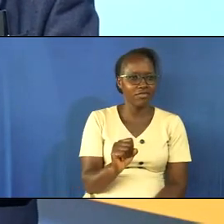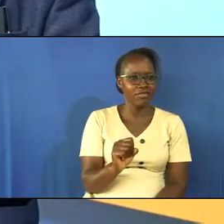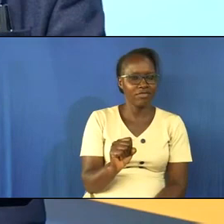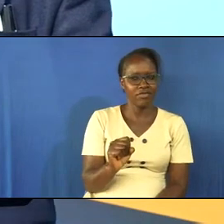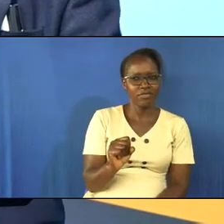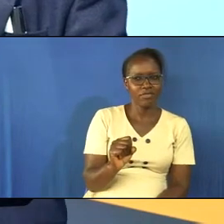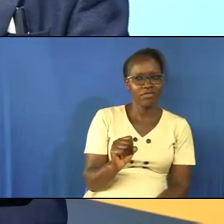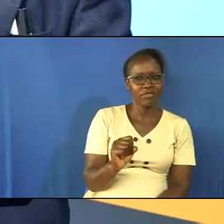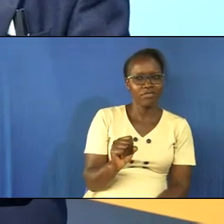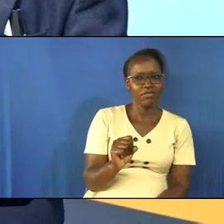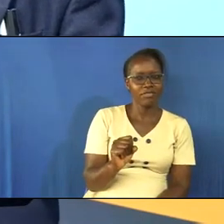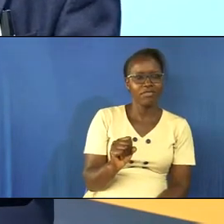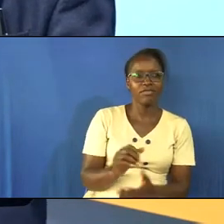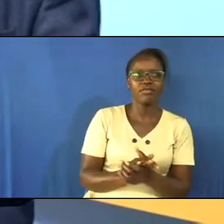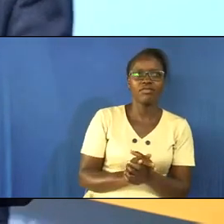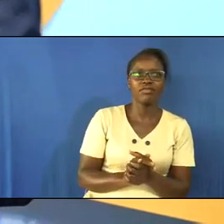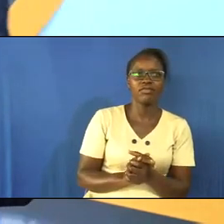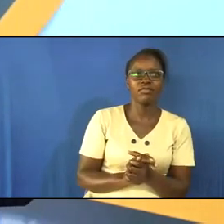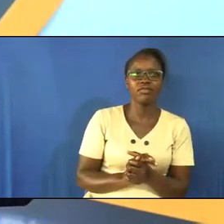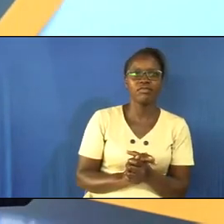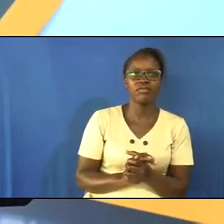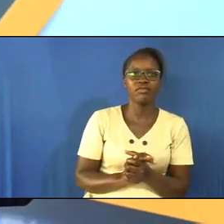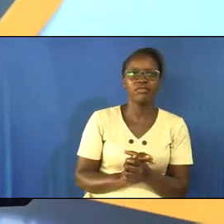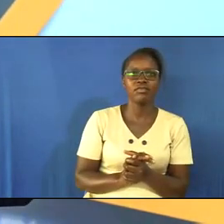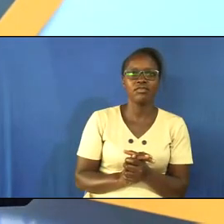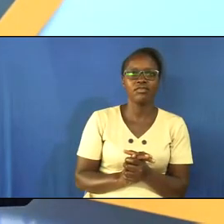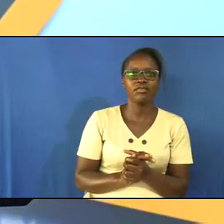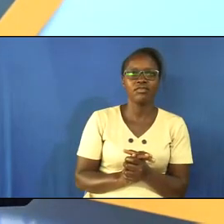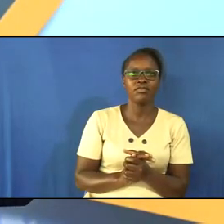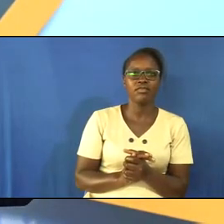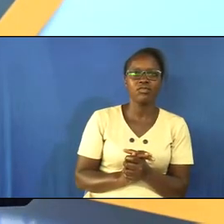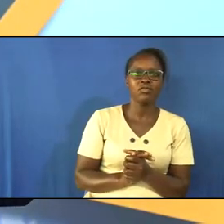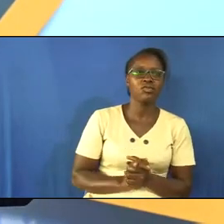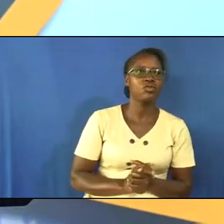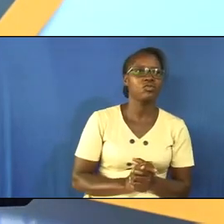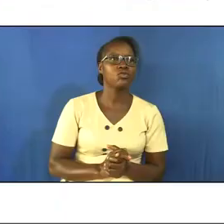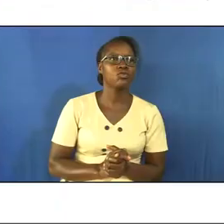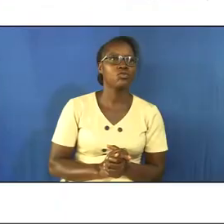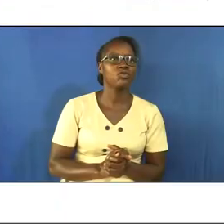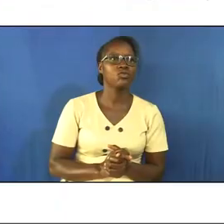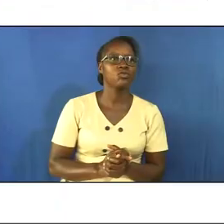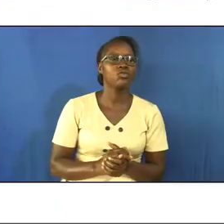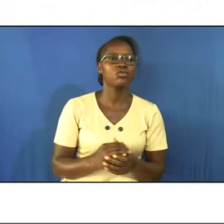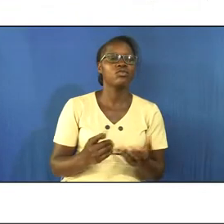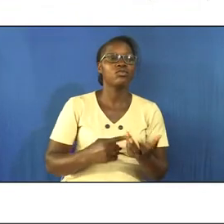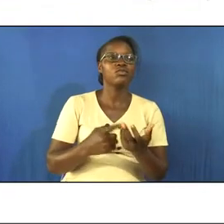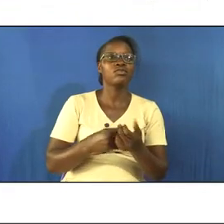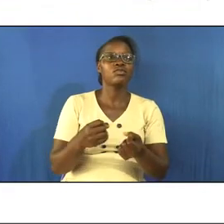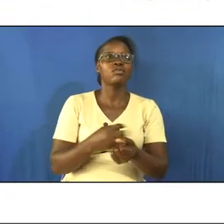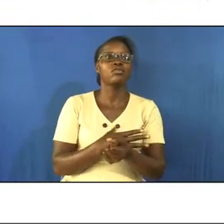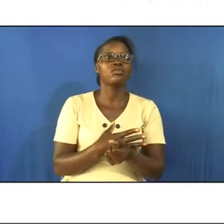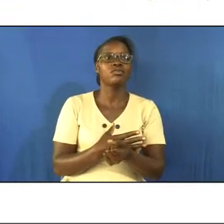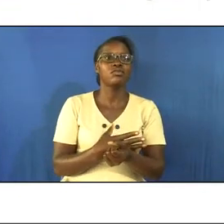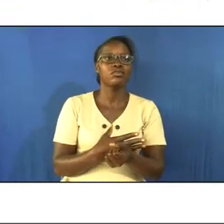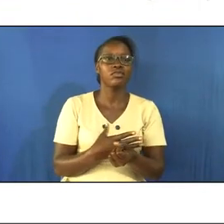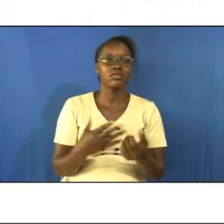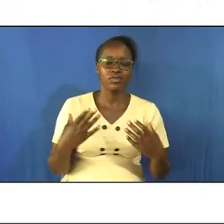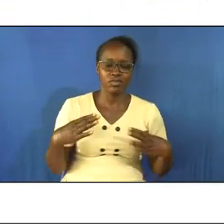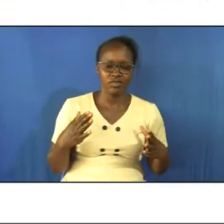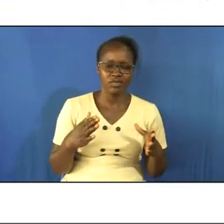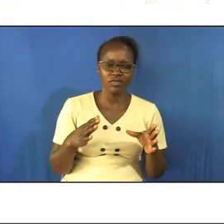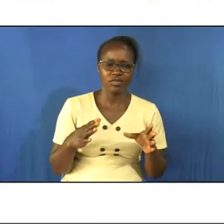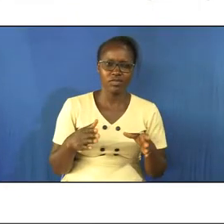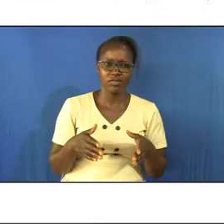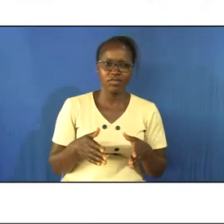The key point, the take-home message is pap smears have halved the number of cancers. And this has gone a long